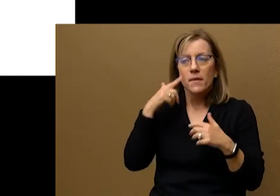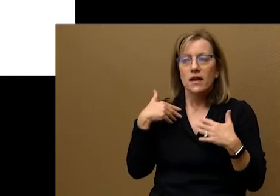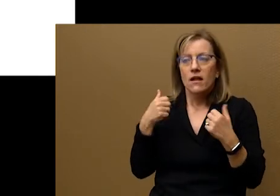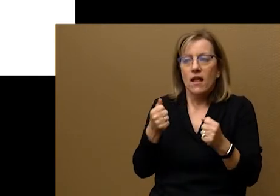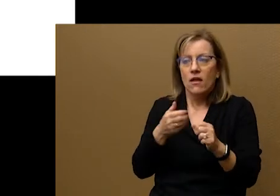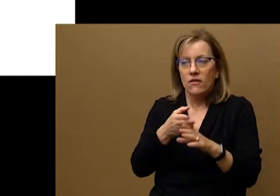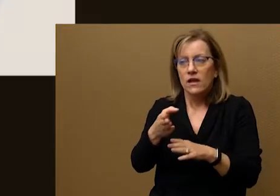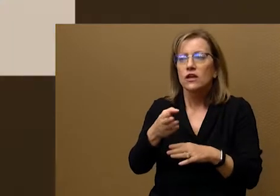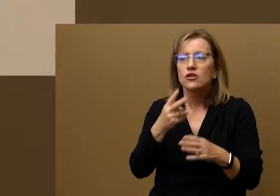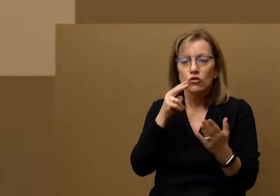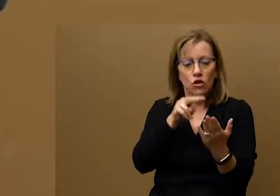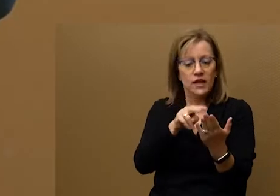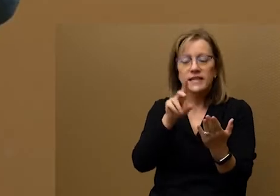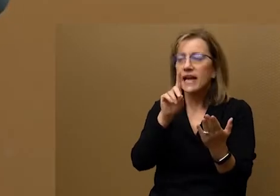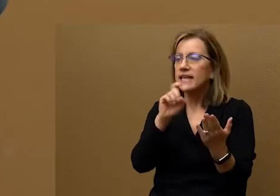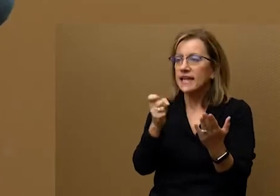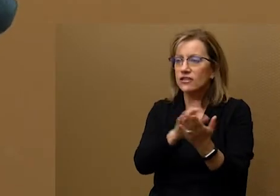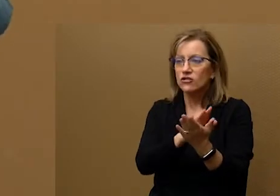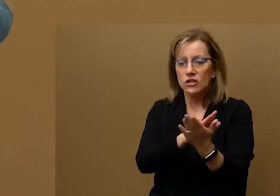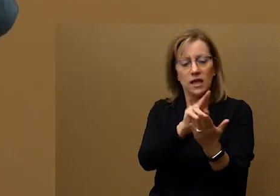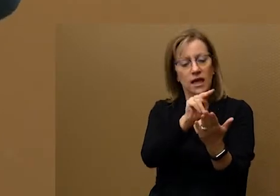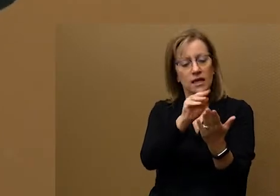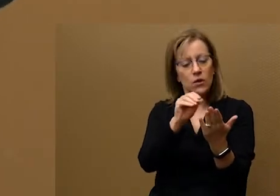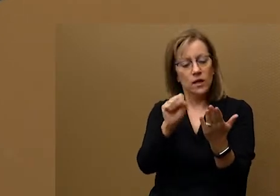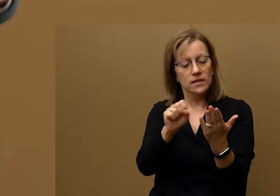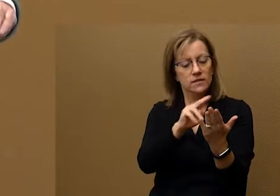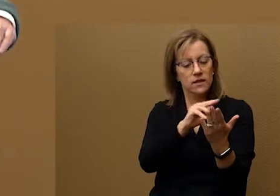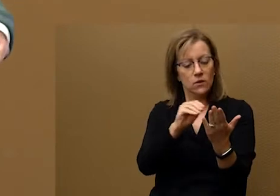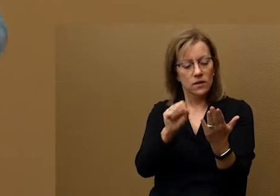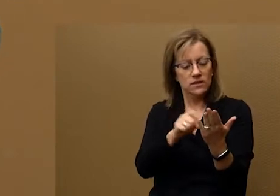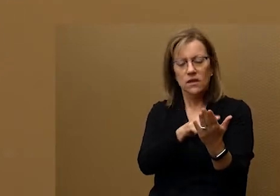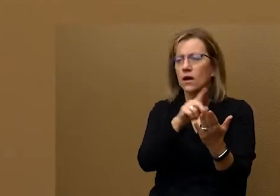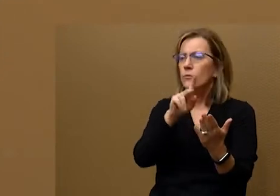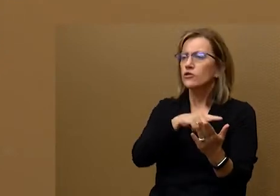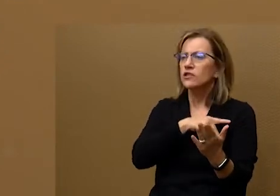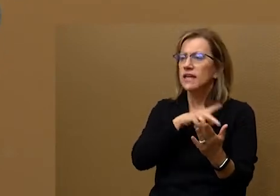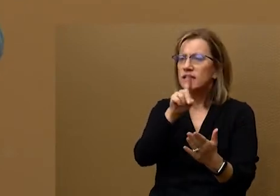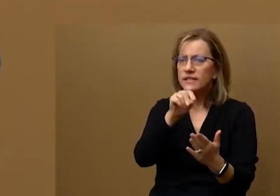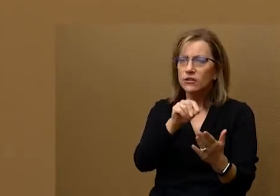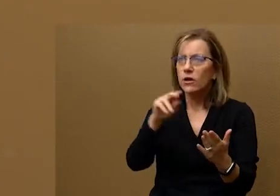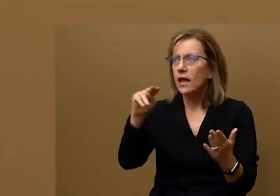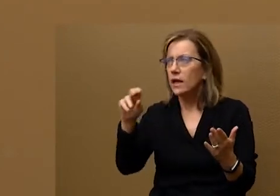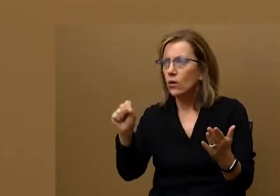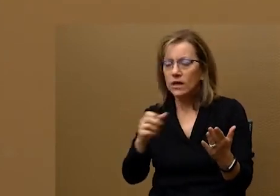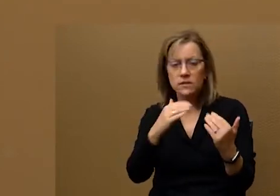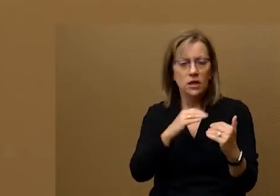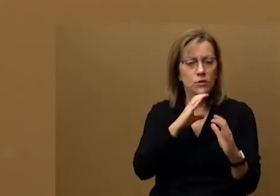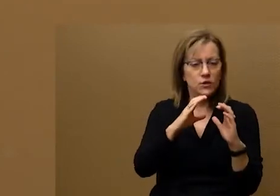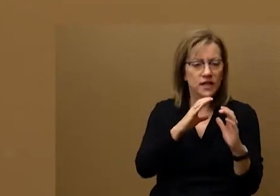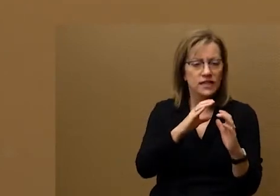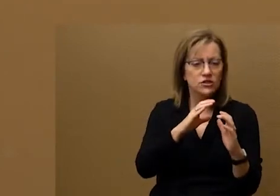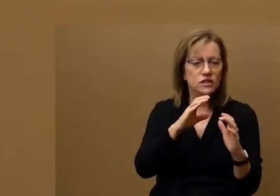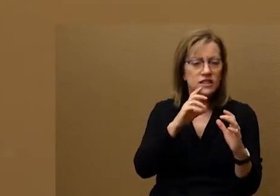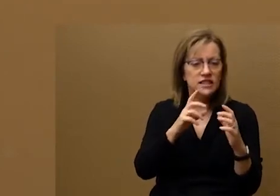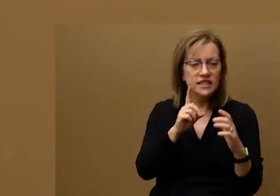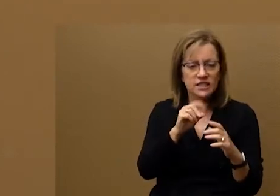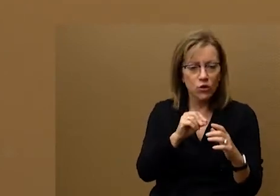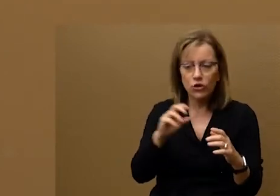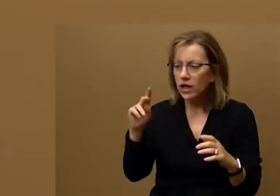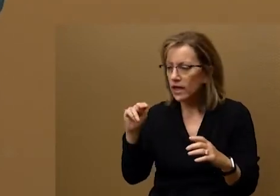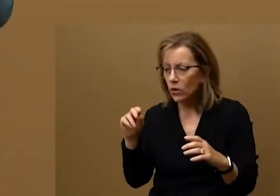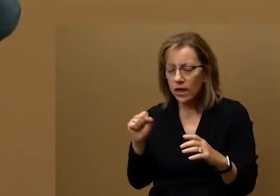at the diagnostic sheet, you see NOS, personality disorder NOS, psychosis NOS, communication disorder